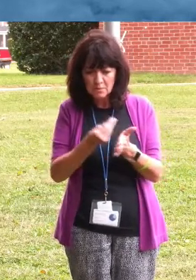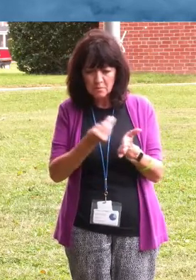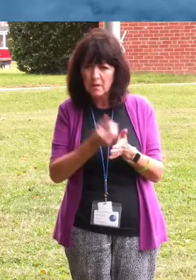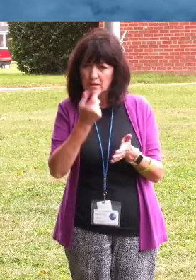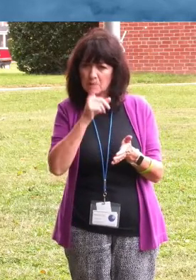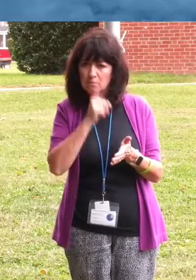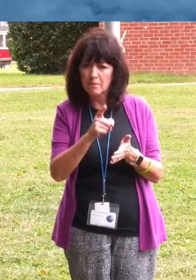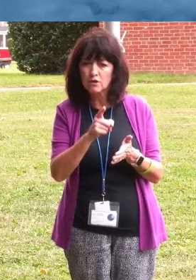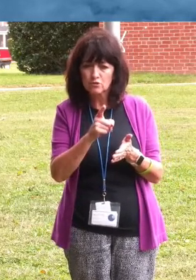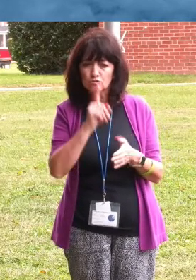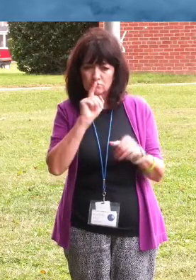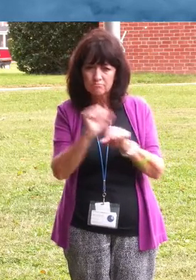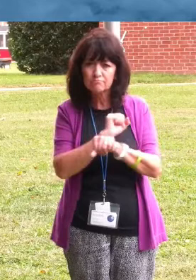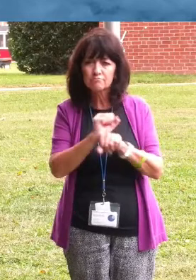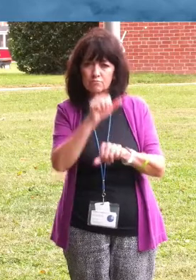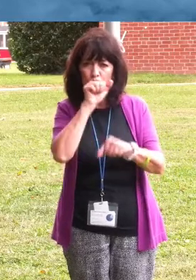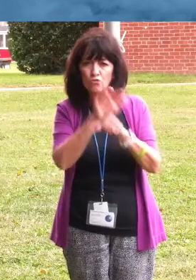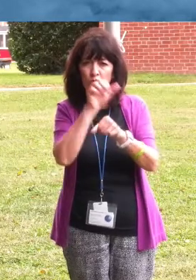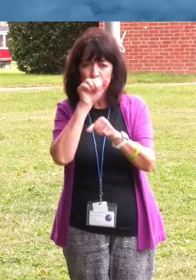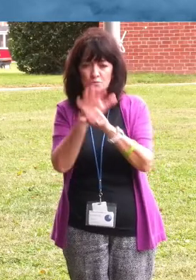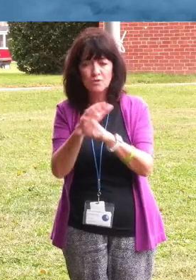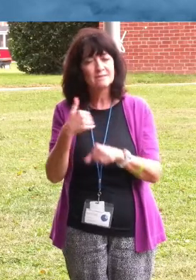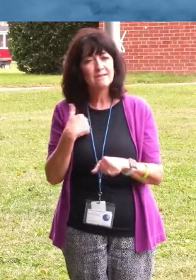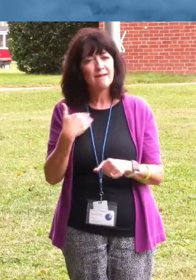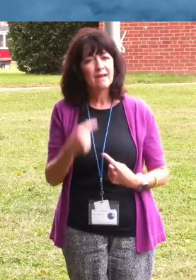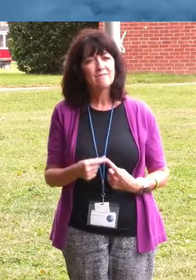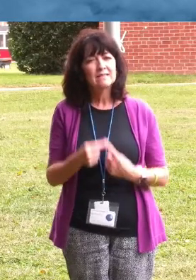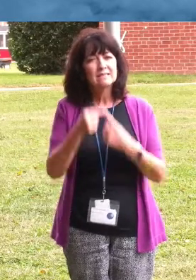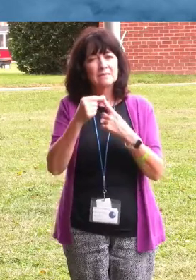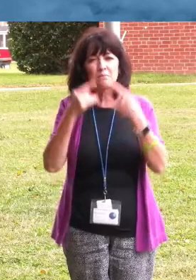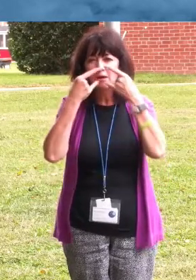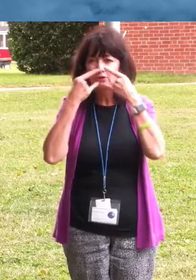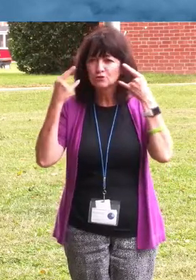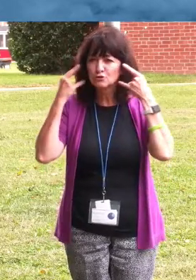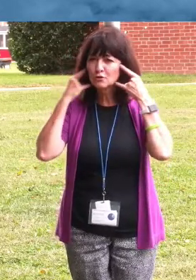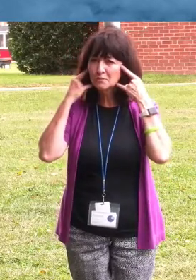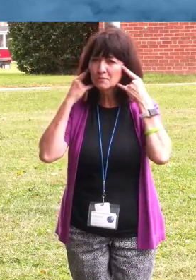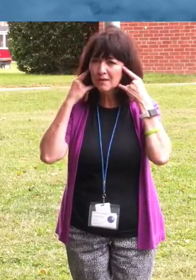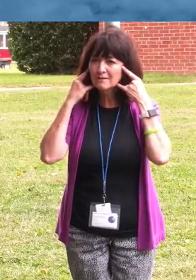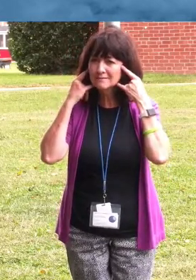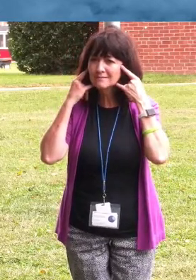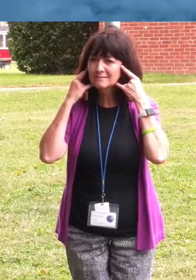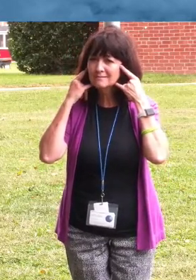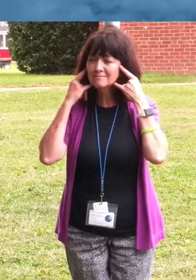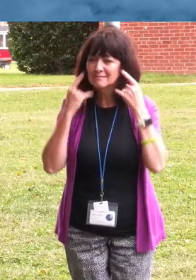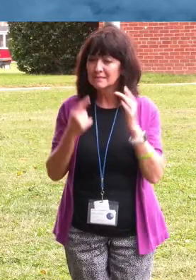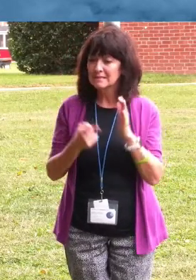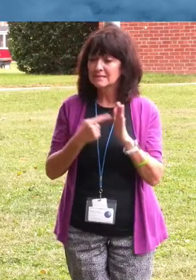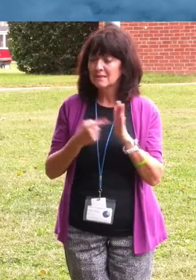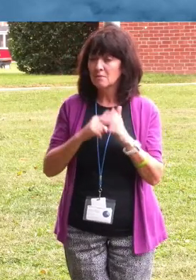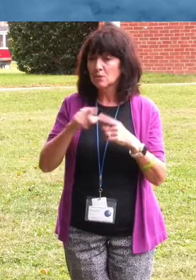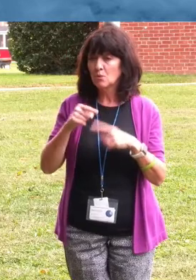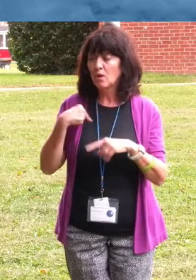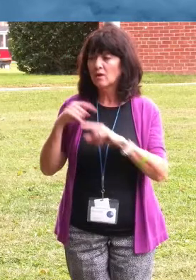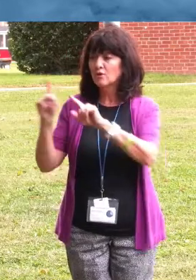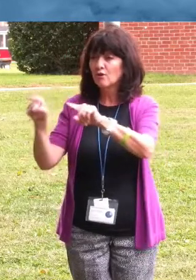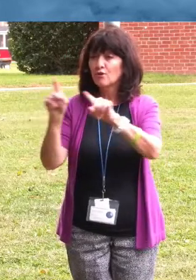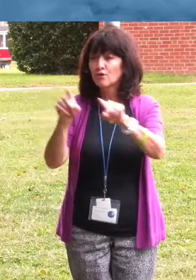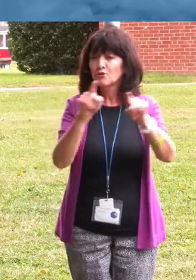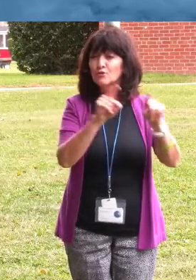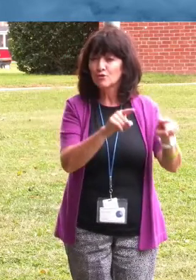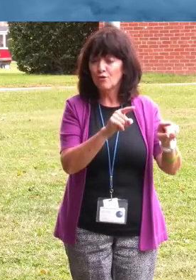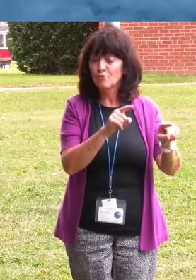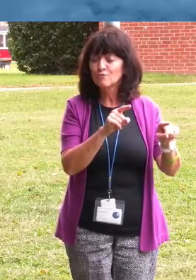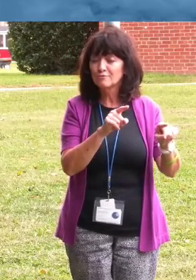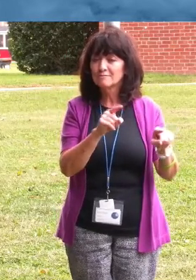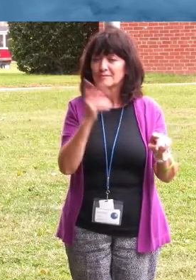moment. I brought my special mask today. I have a special mask. This kind of goes out with me sometimes, Governor, when I am with the homeless. It's my nurse mask on the